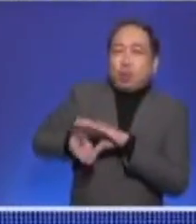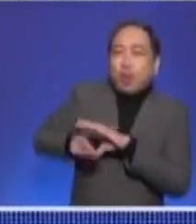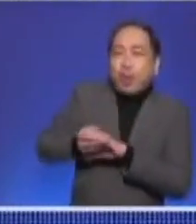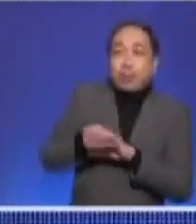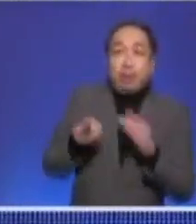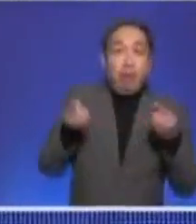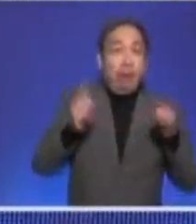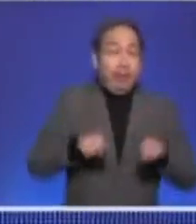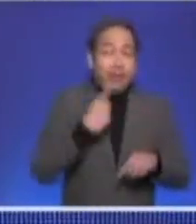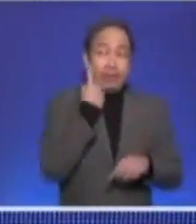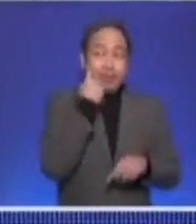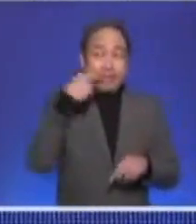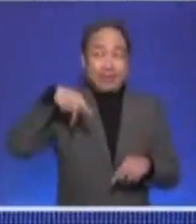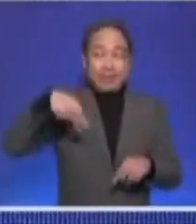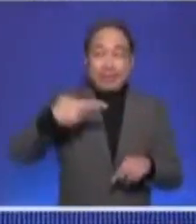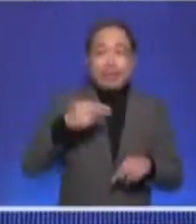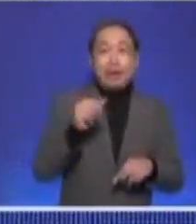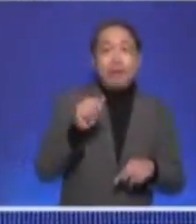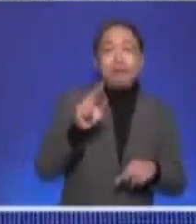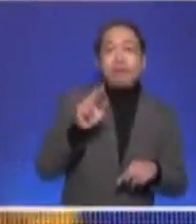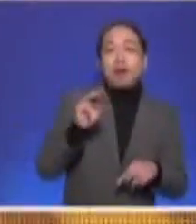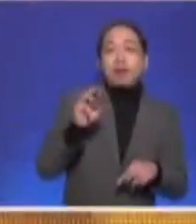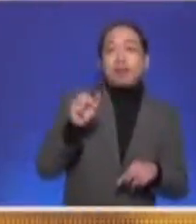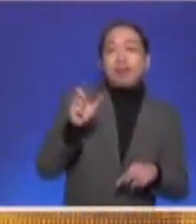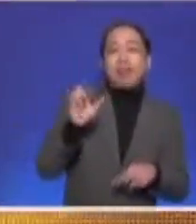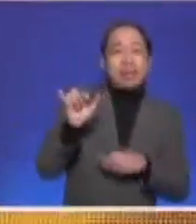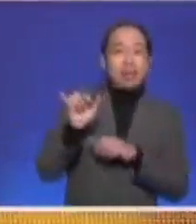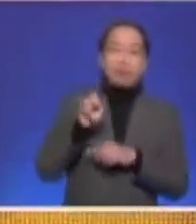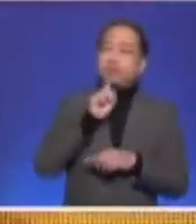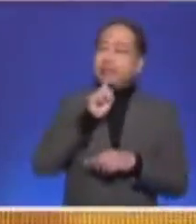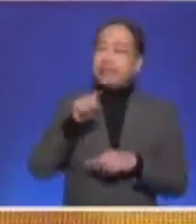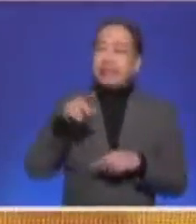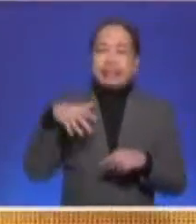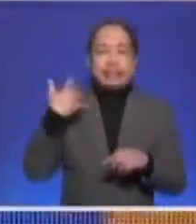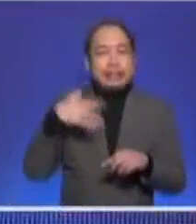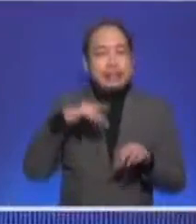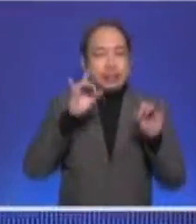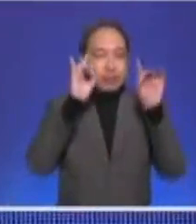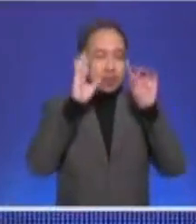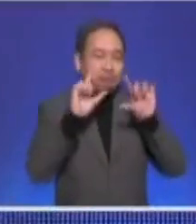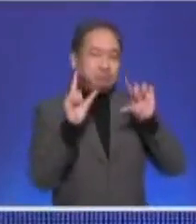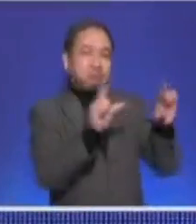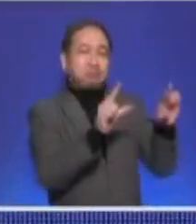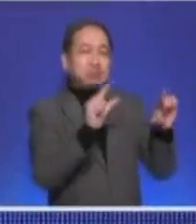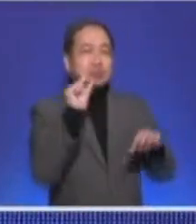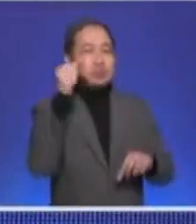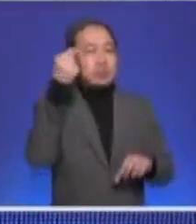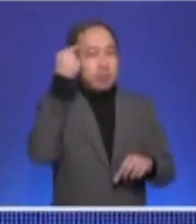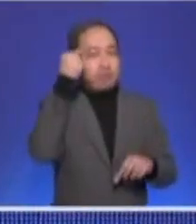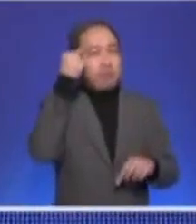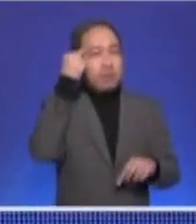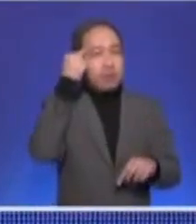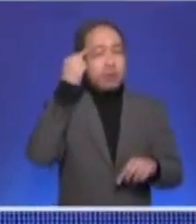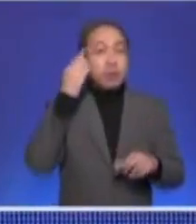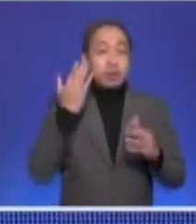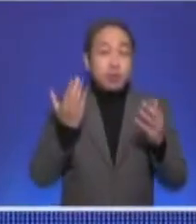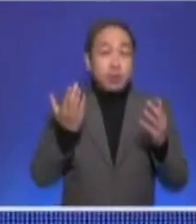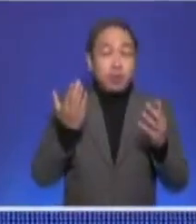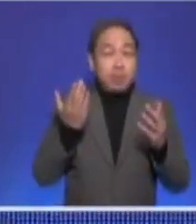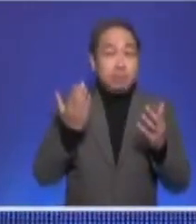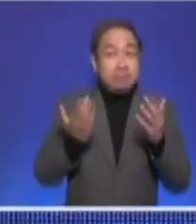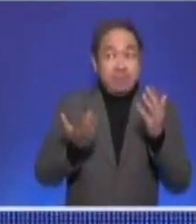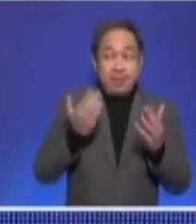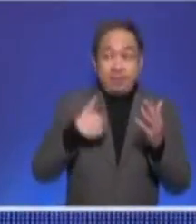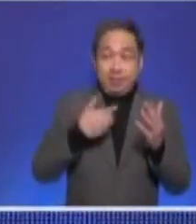thing is a stain on the government, no? So I would say one